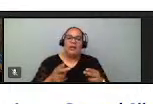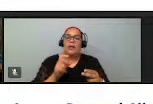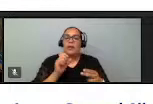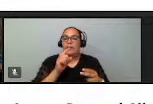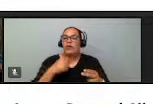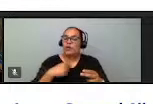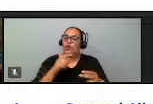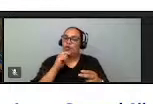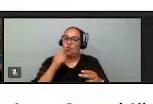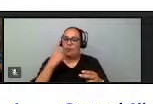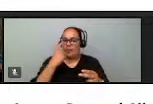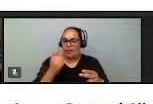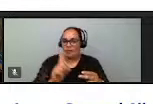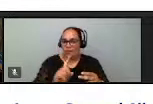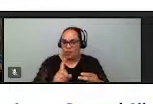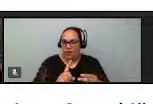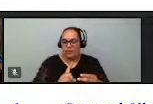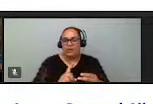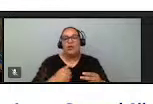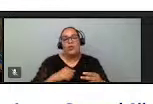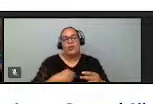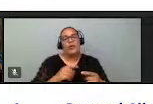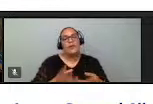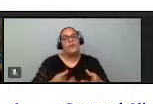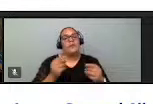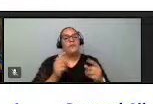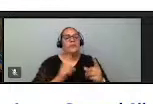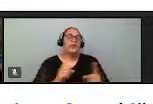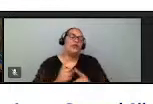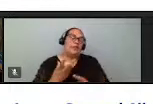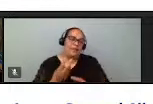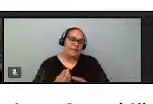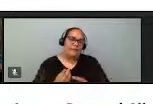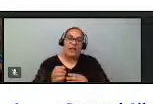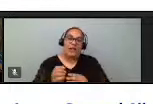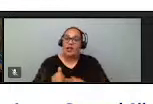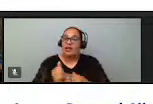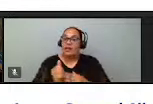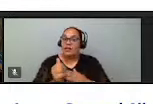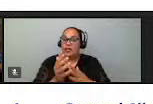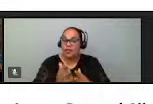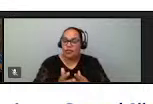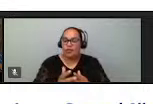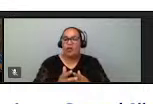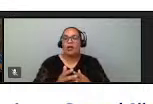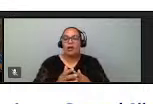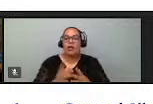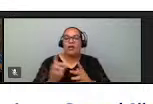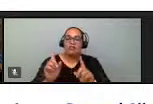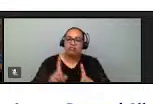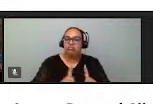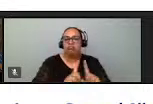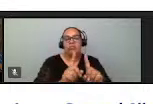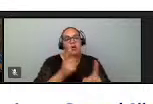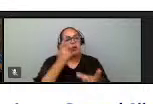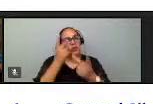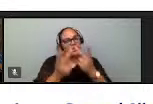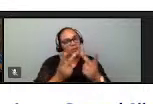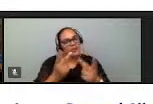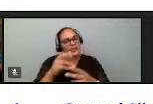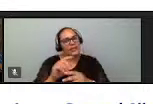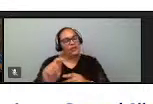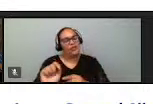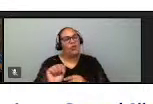do believe that we have found each other the leadership walk the key we see them in the